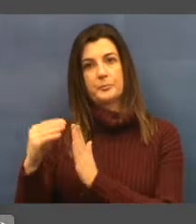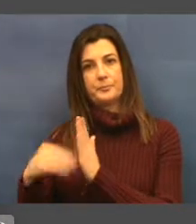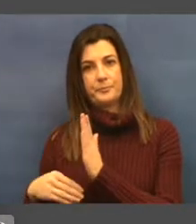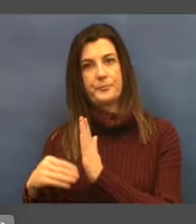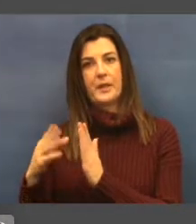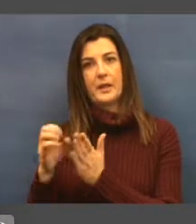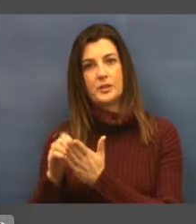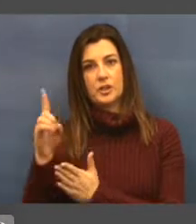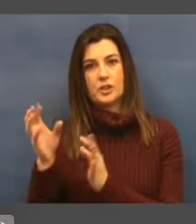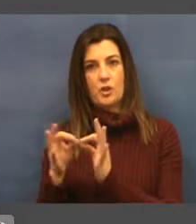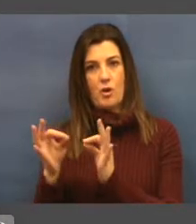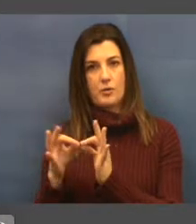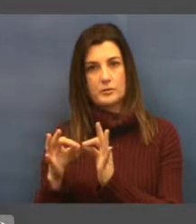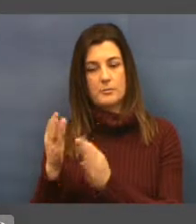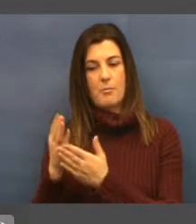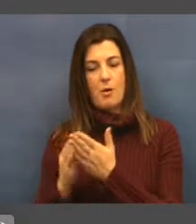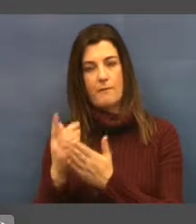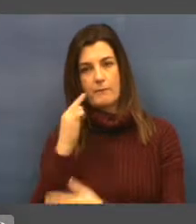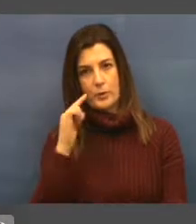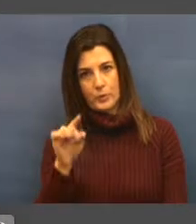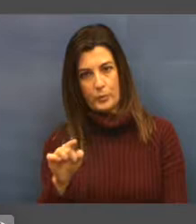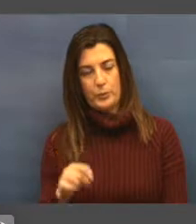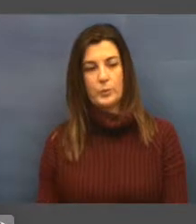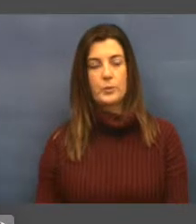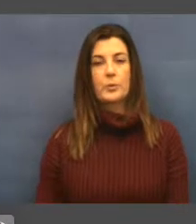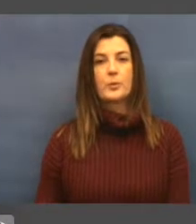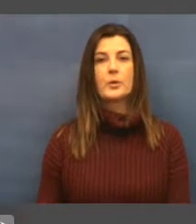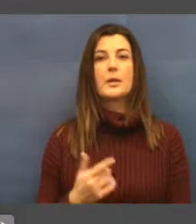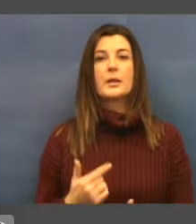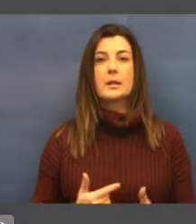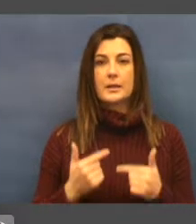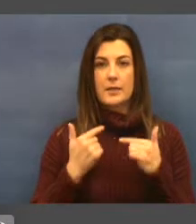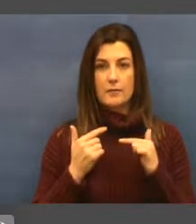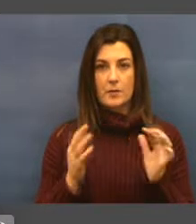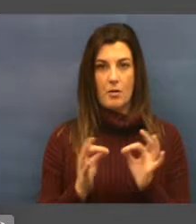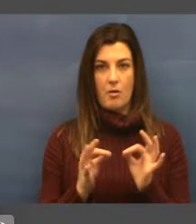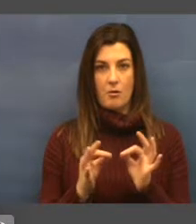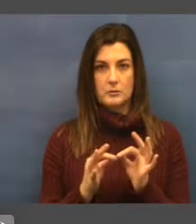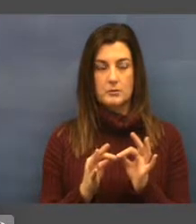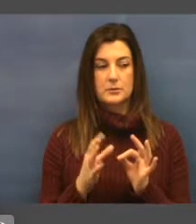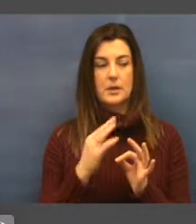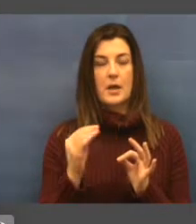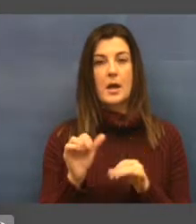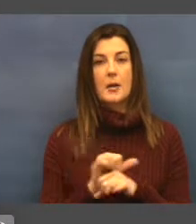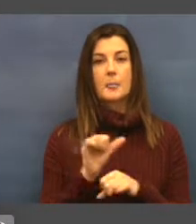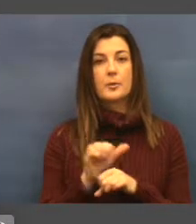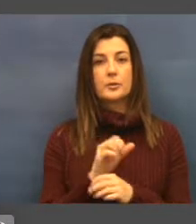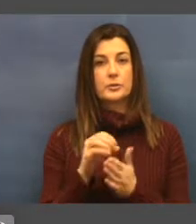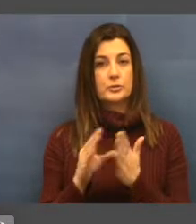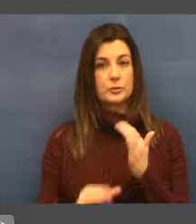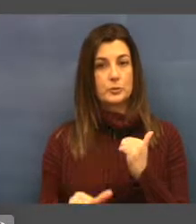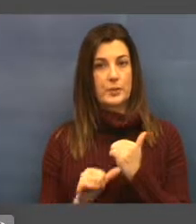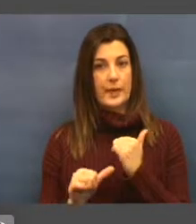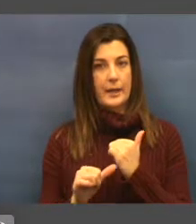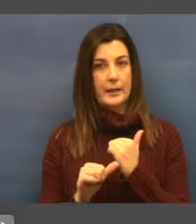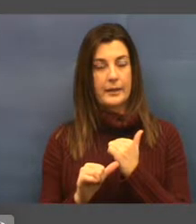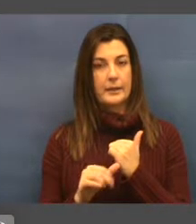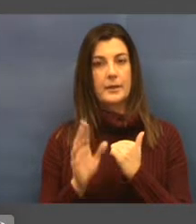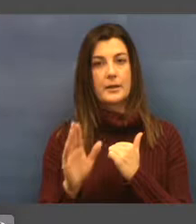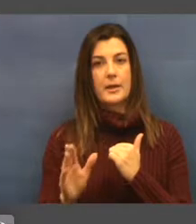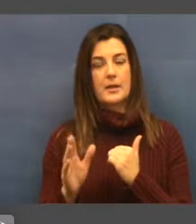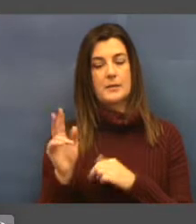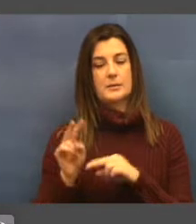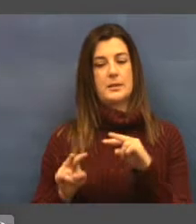section for you. And then with living supplies, Alberta Student Aid automatically assesses your